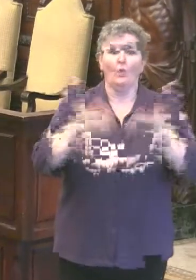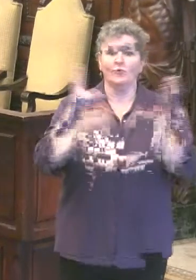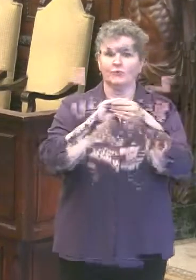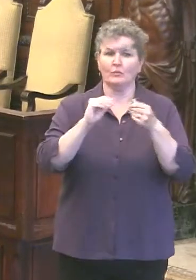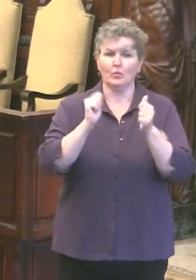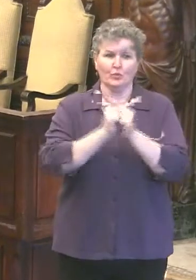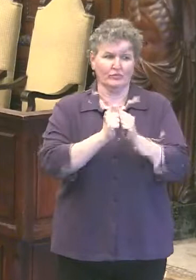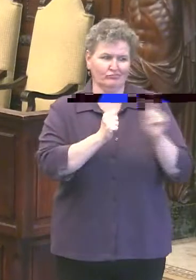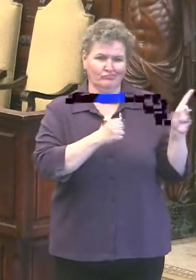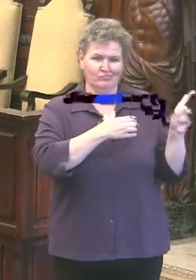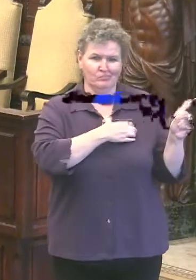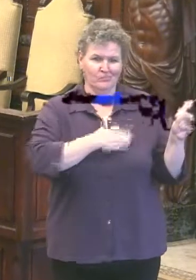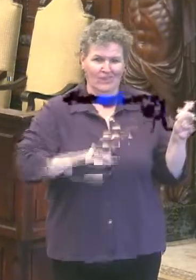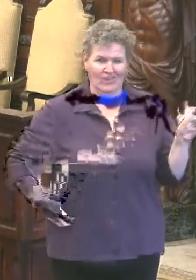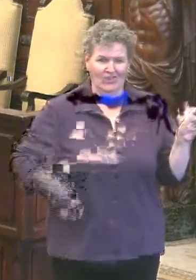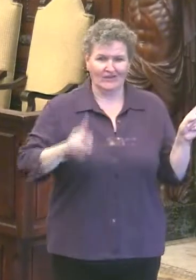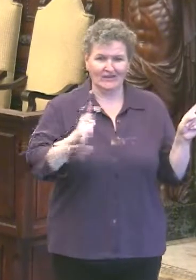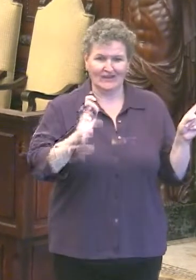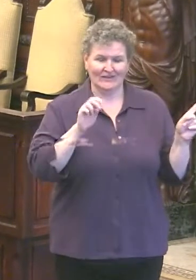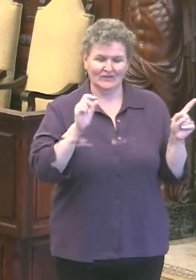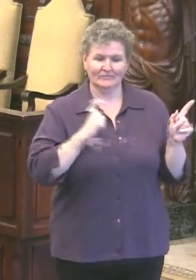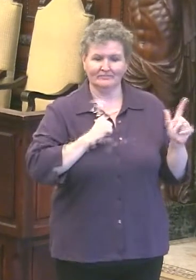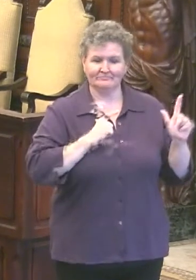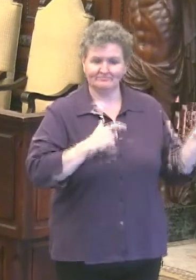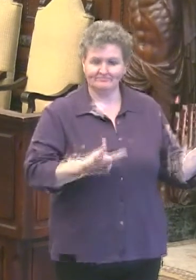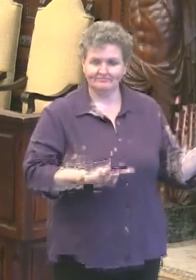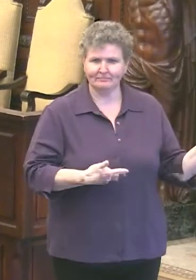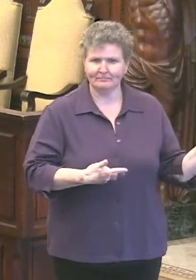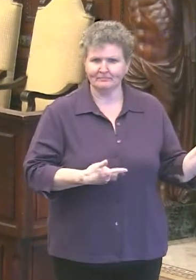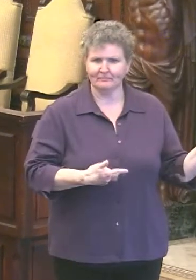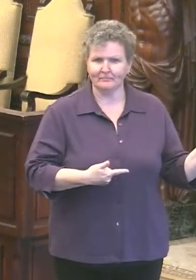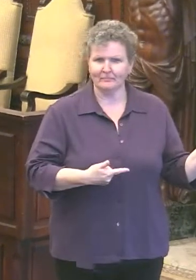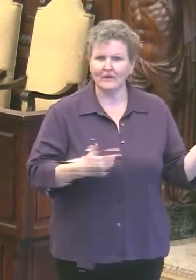Ken. Mayor, you have the floor. Thanks, Mike. Good afternoon.